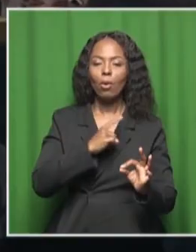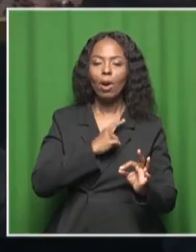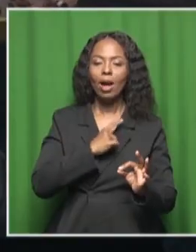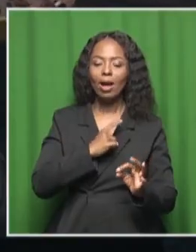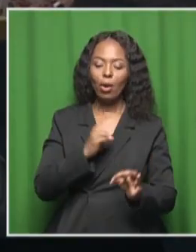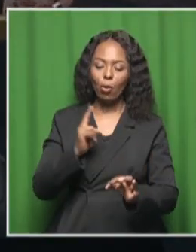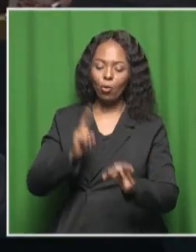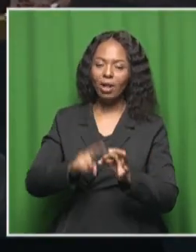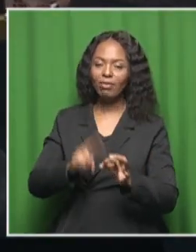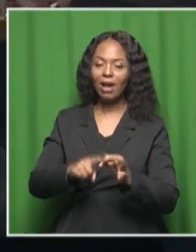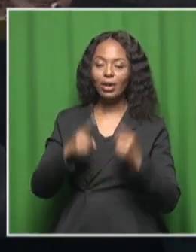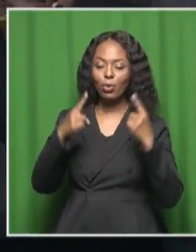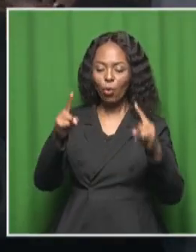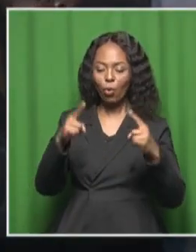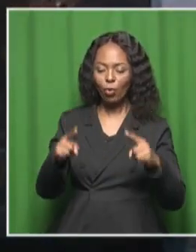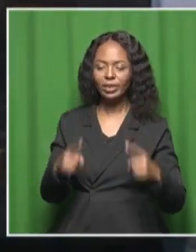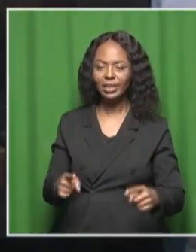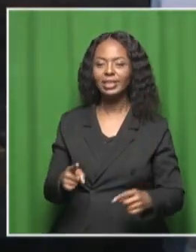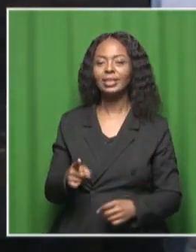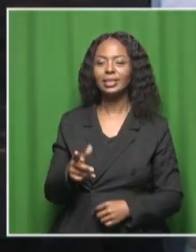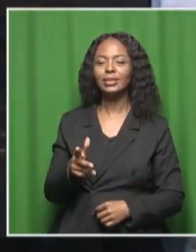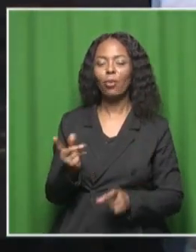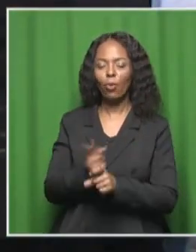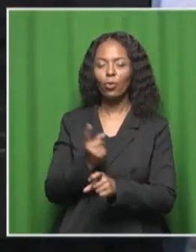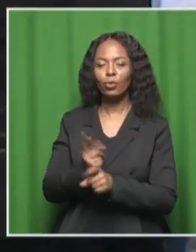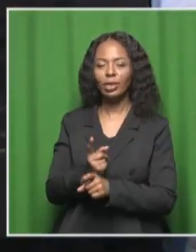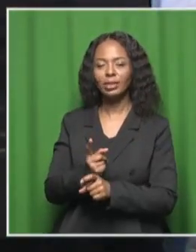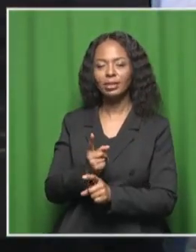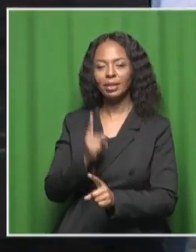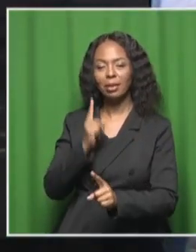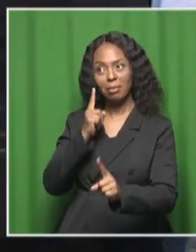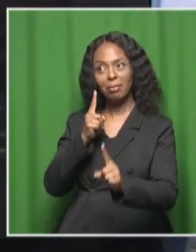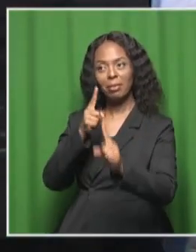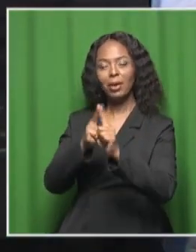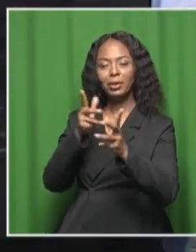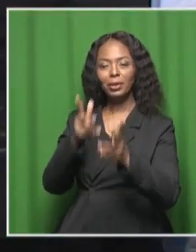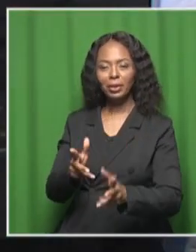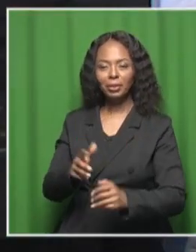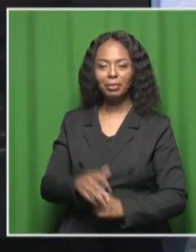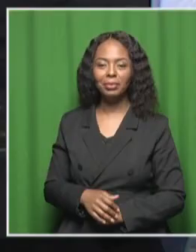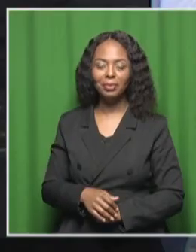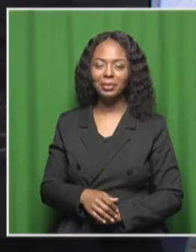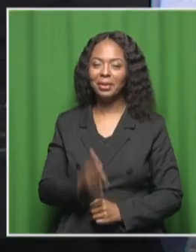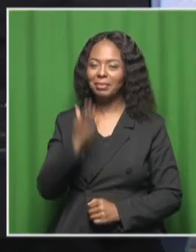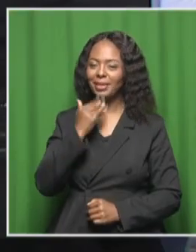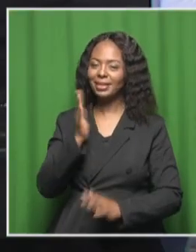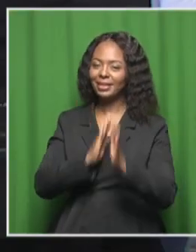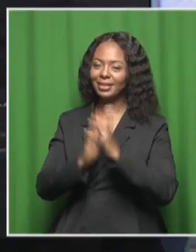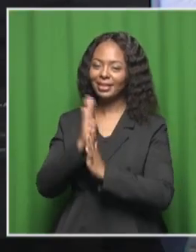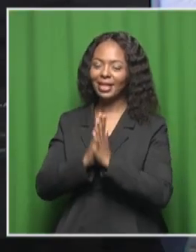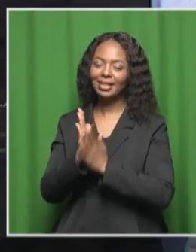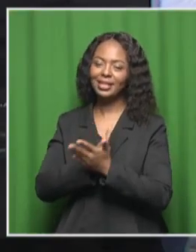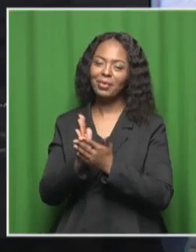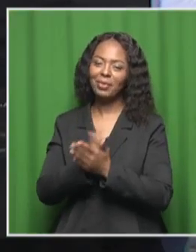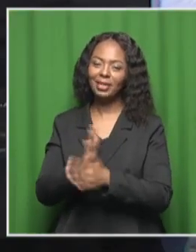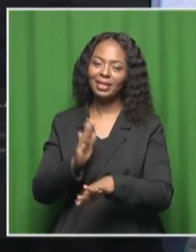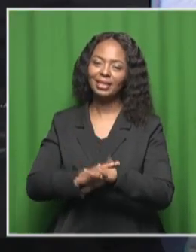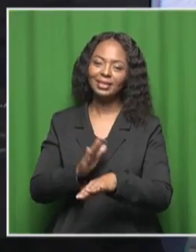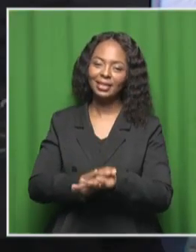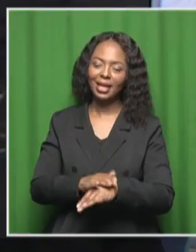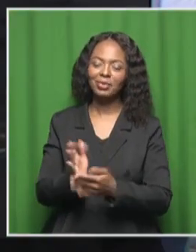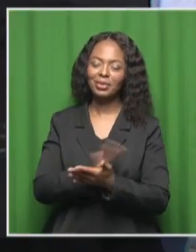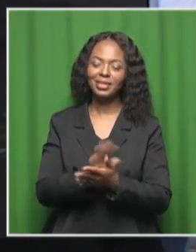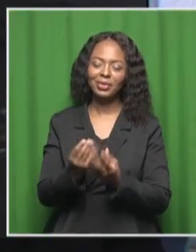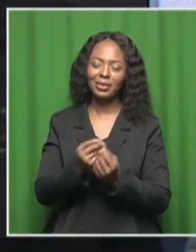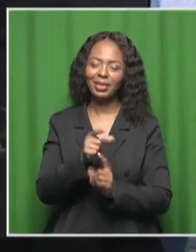wonder from your vantage point as a colleague at some point, are you able to share with us some of the moments that you would have shared with him